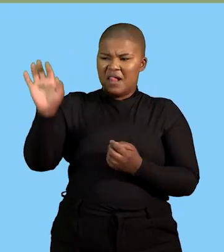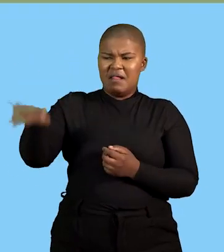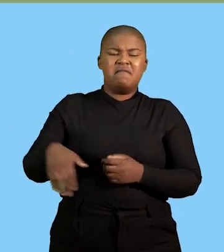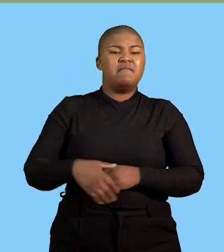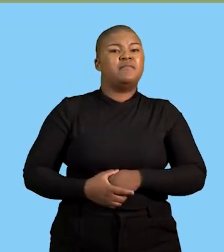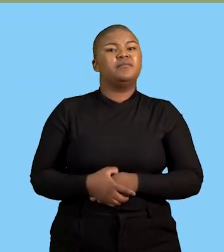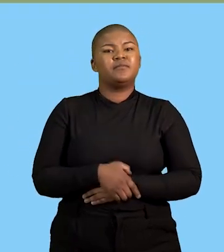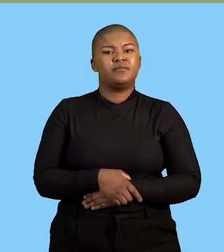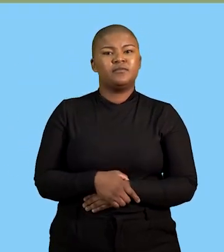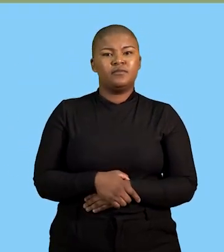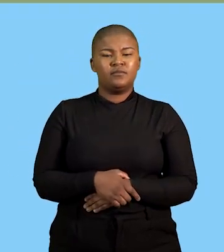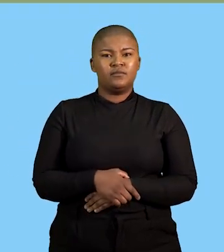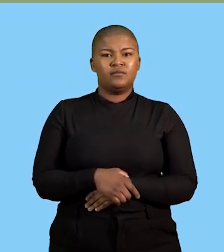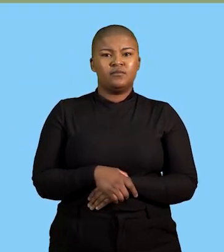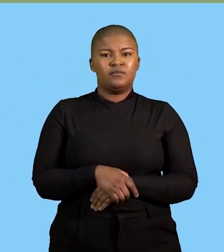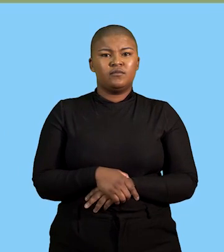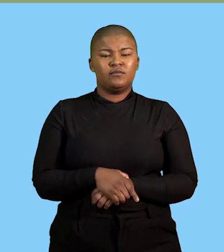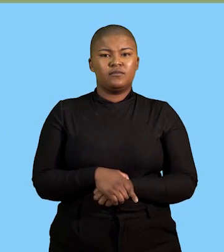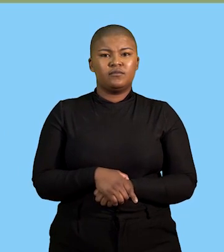from